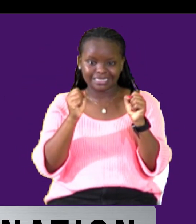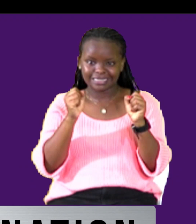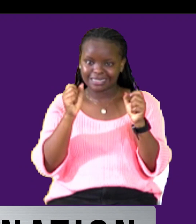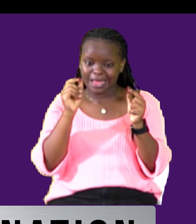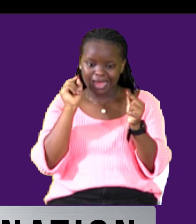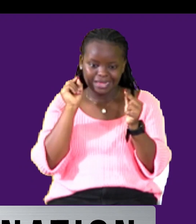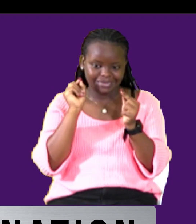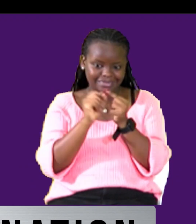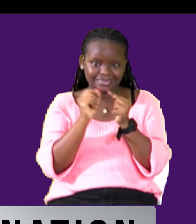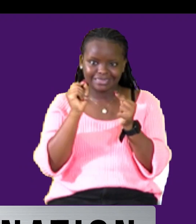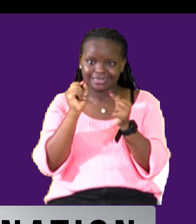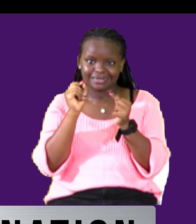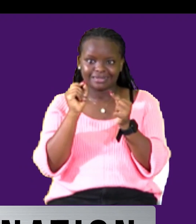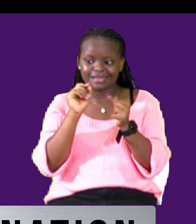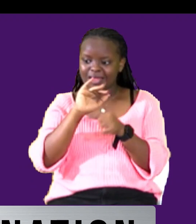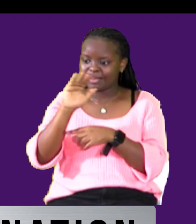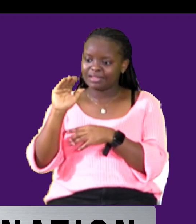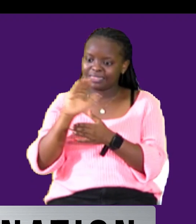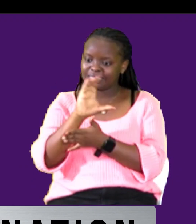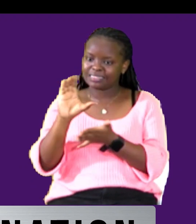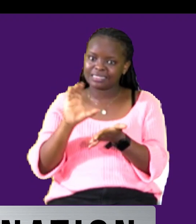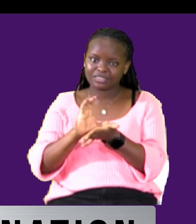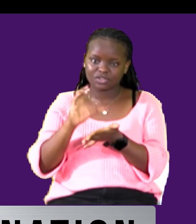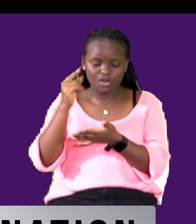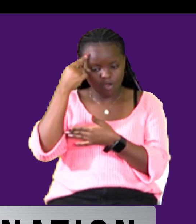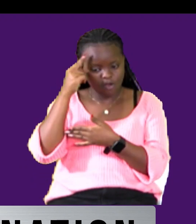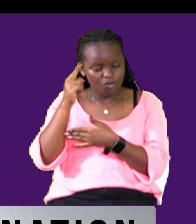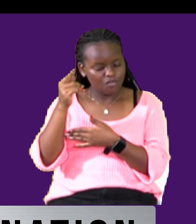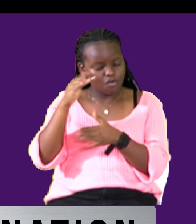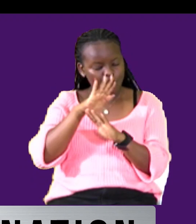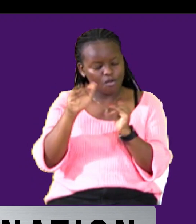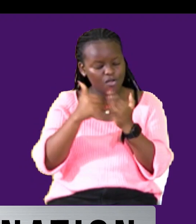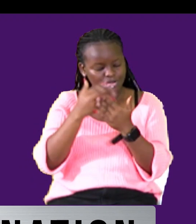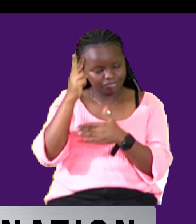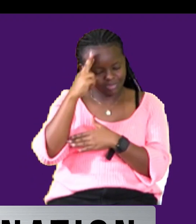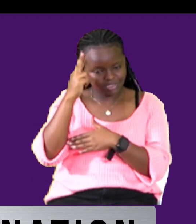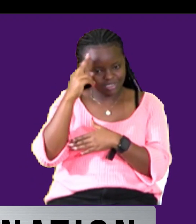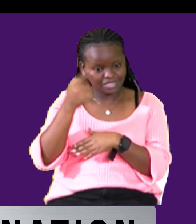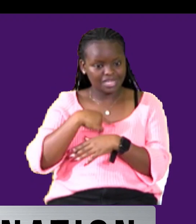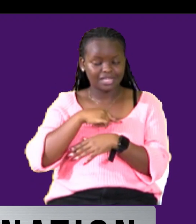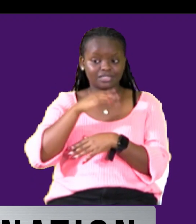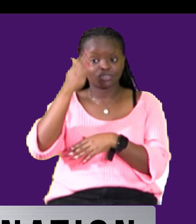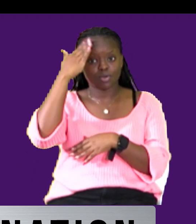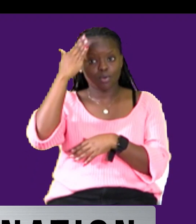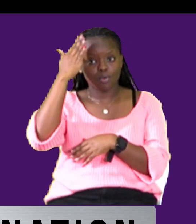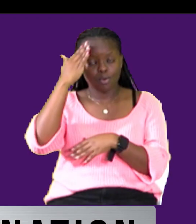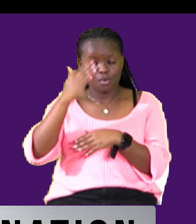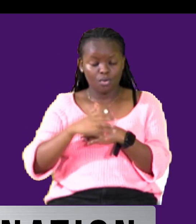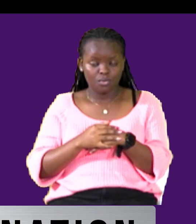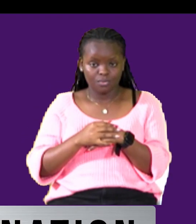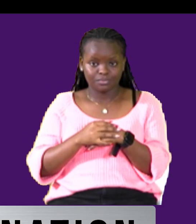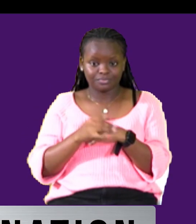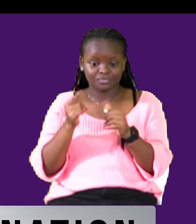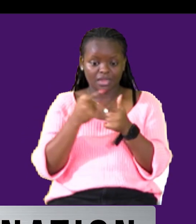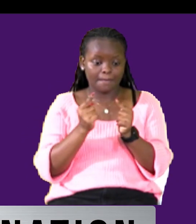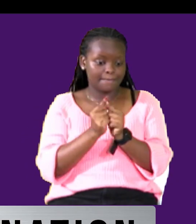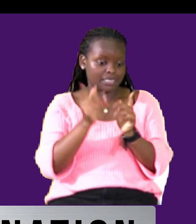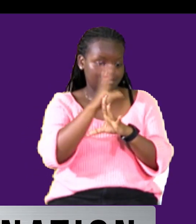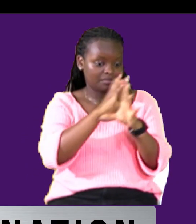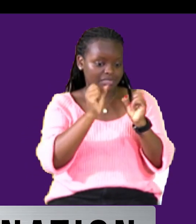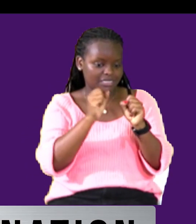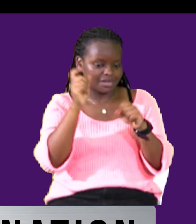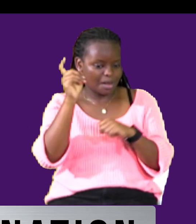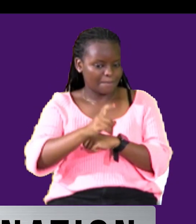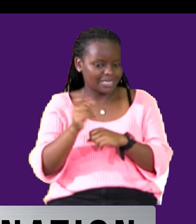region, or Murima for that matter, for obvious reasons that we all know. Yeah. But so the president had to clear